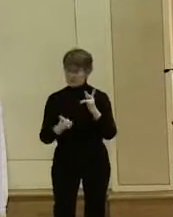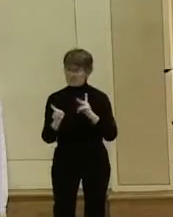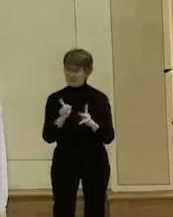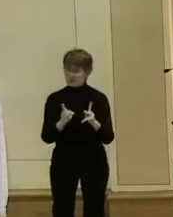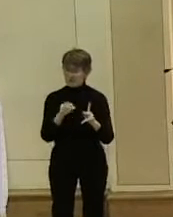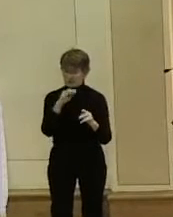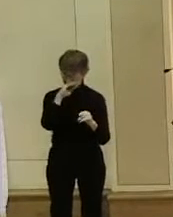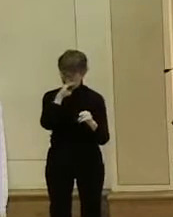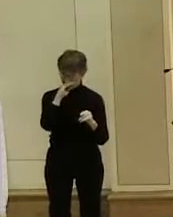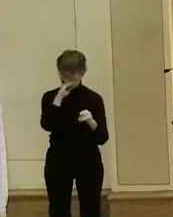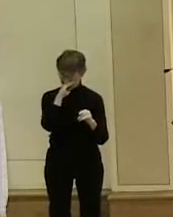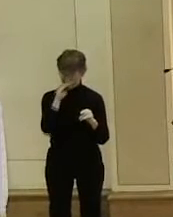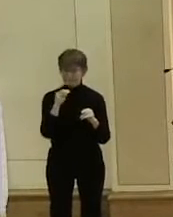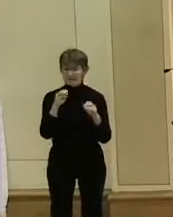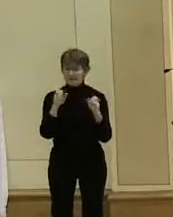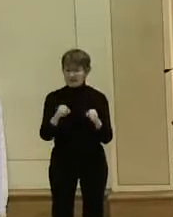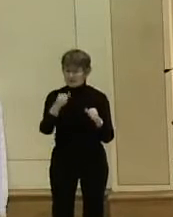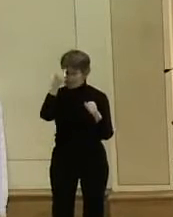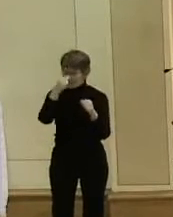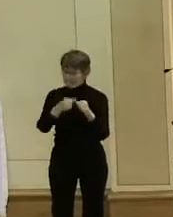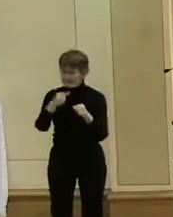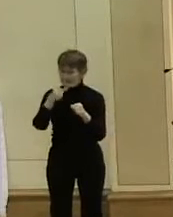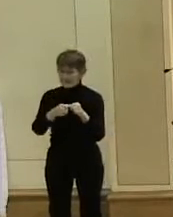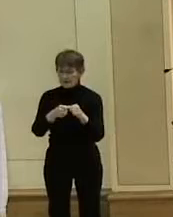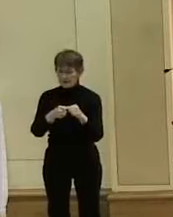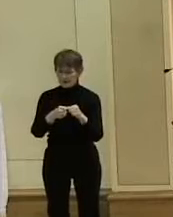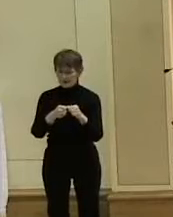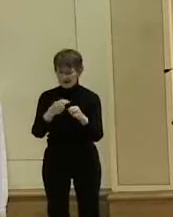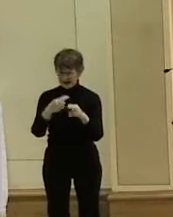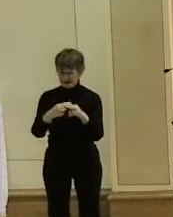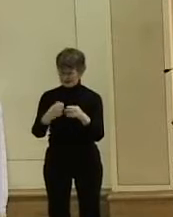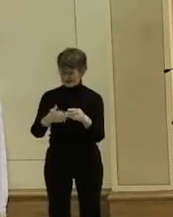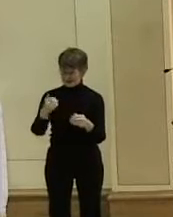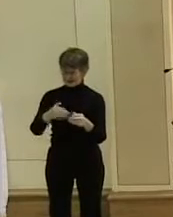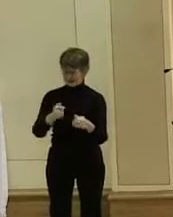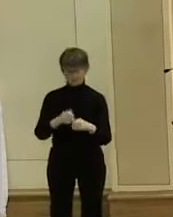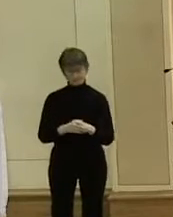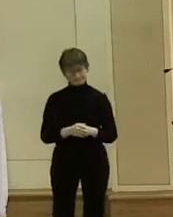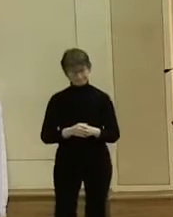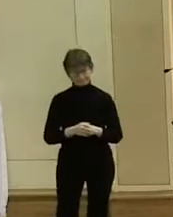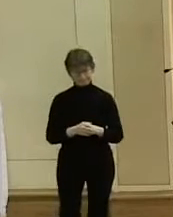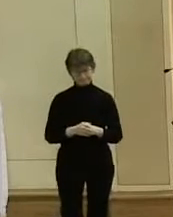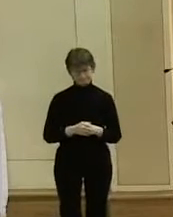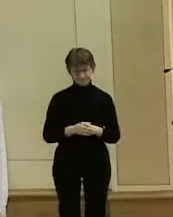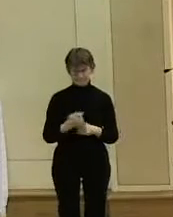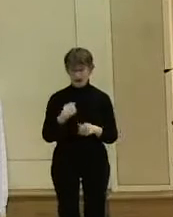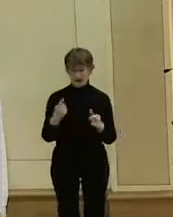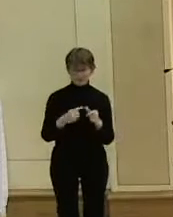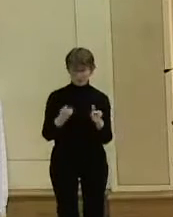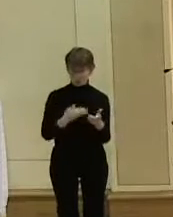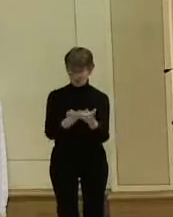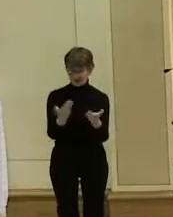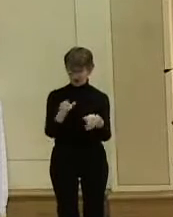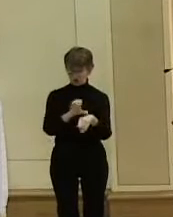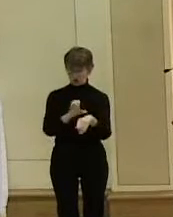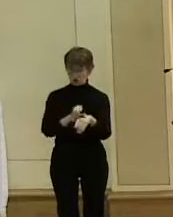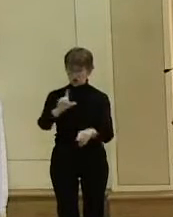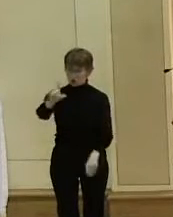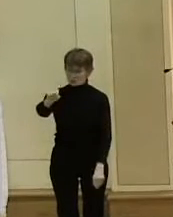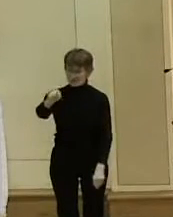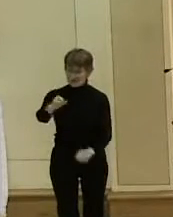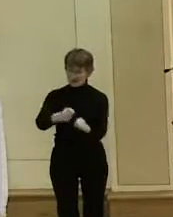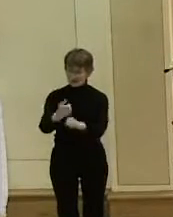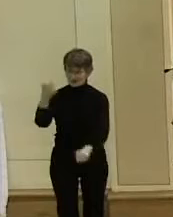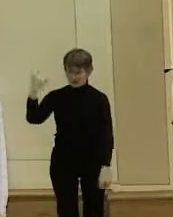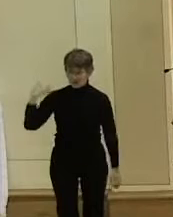ability to be able to know people's names. When I first came here 20 years ago, can you imagine? 20 years